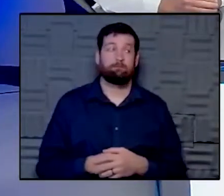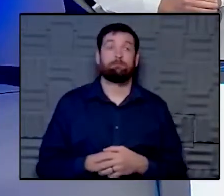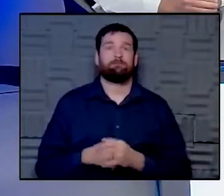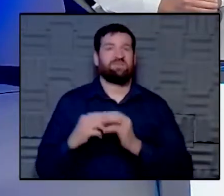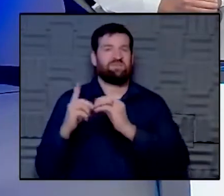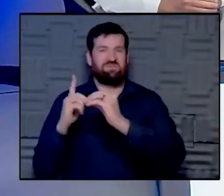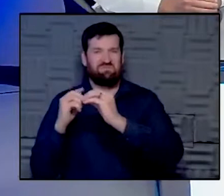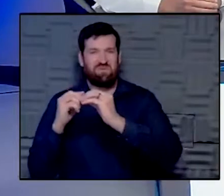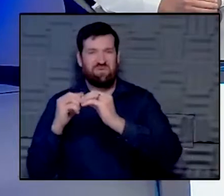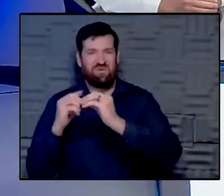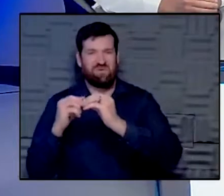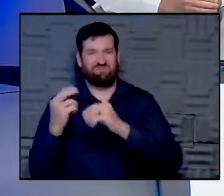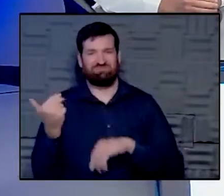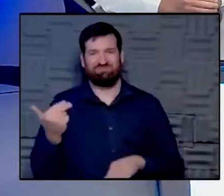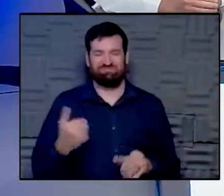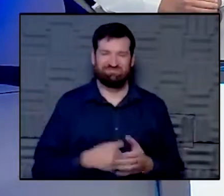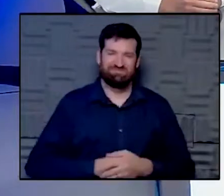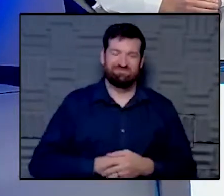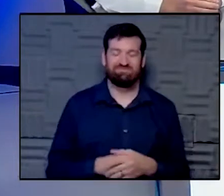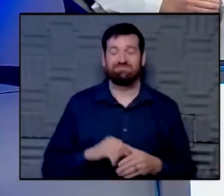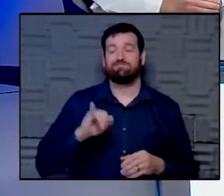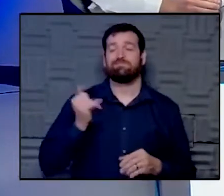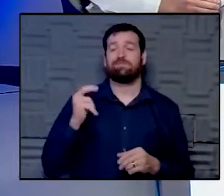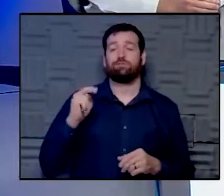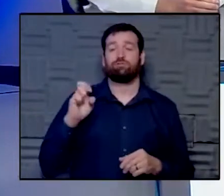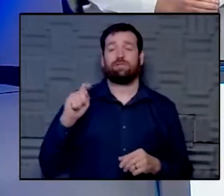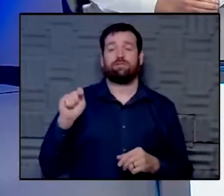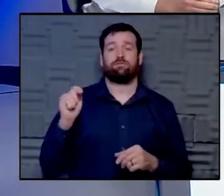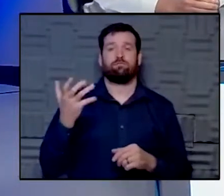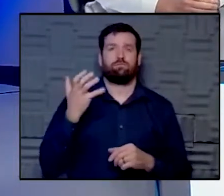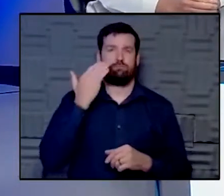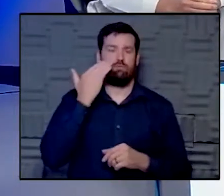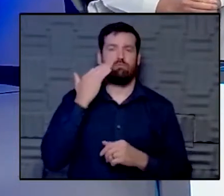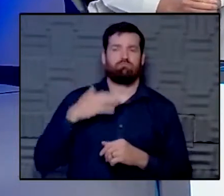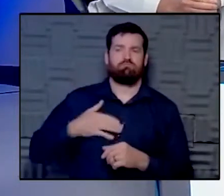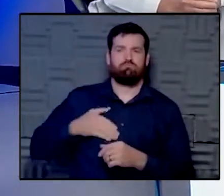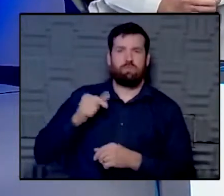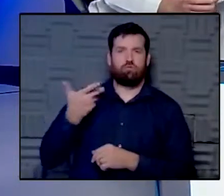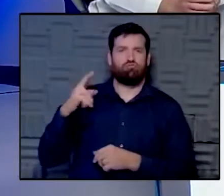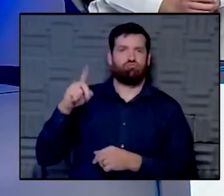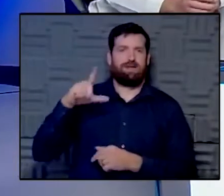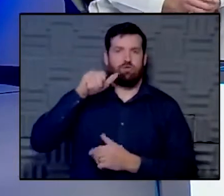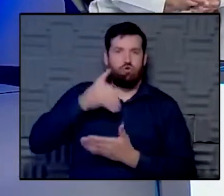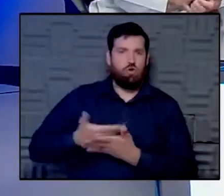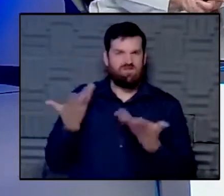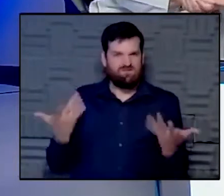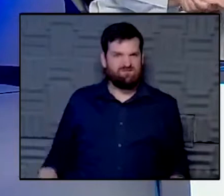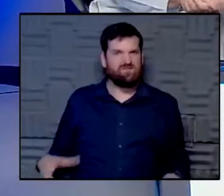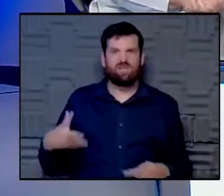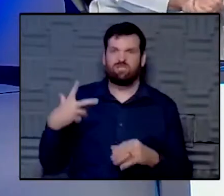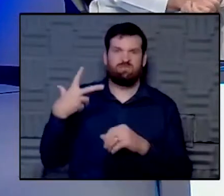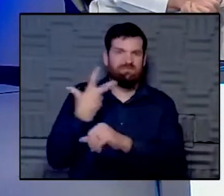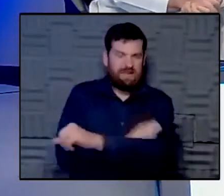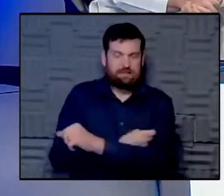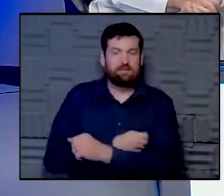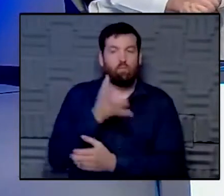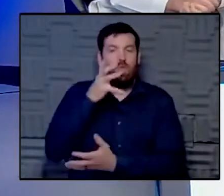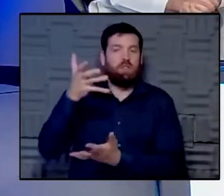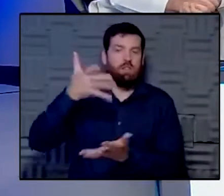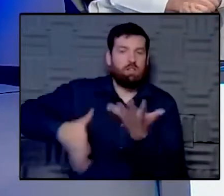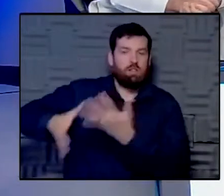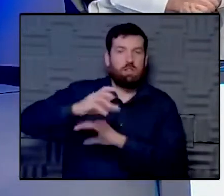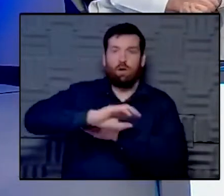One more. All right. Janet wants to know, she says, my granddaughter is fully vaccinated and will be around